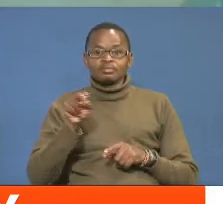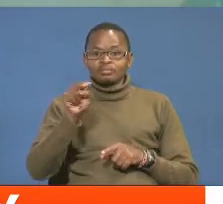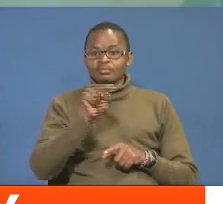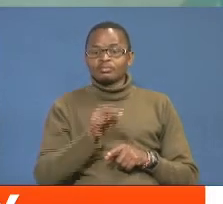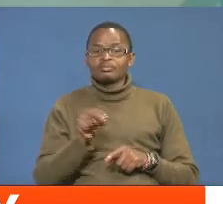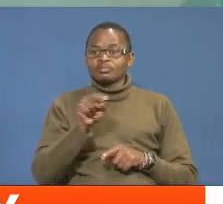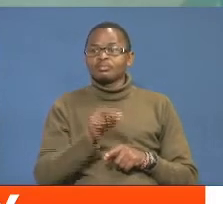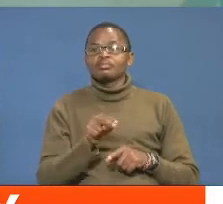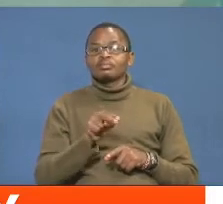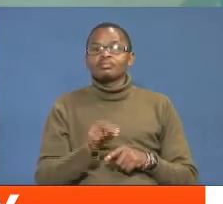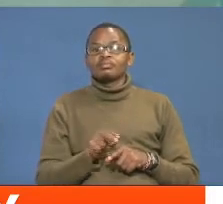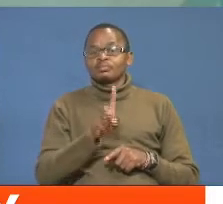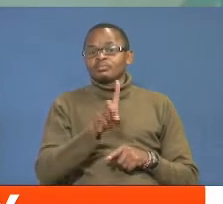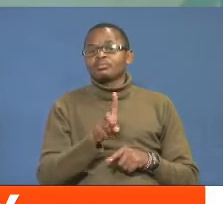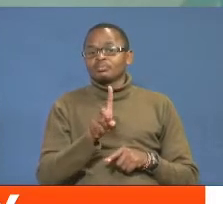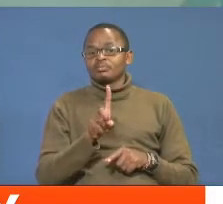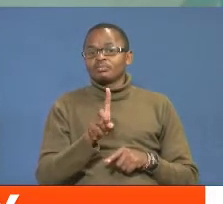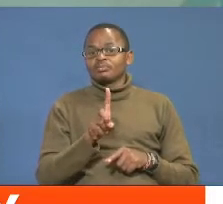we have the